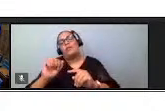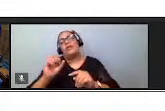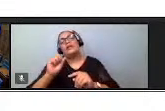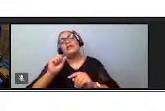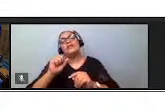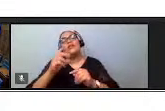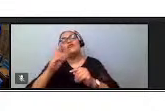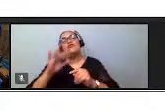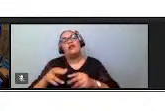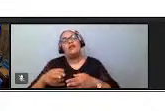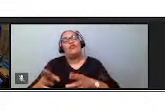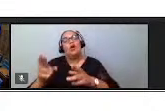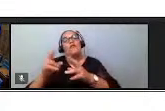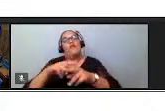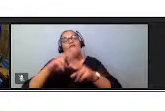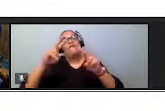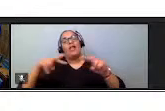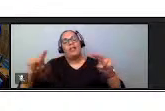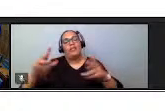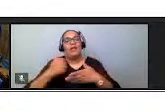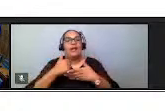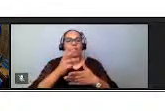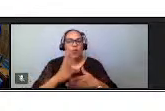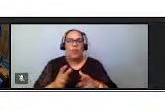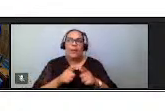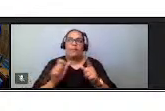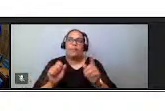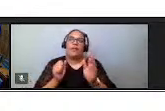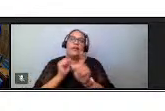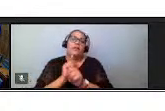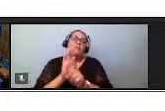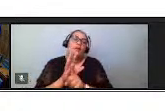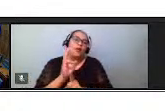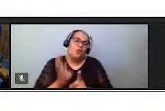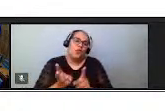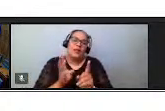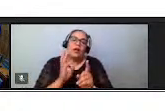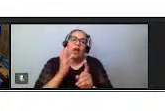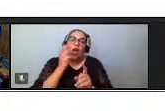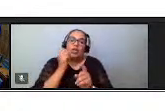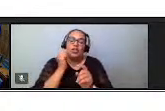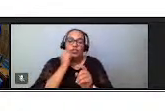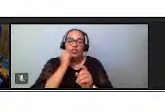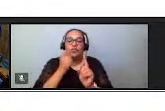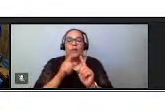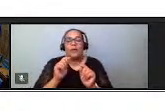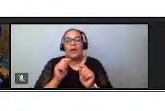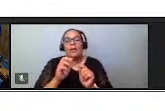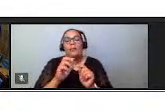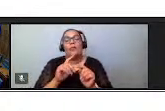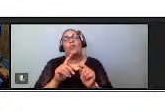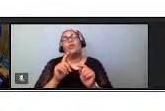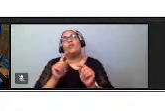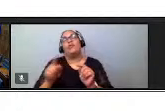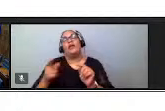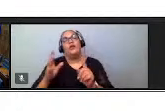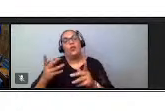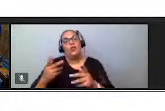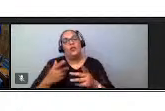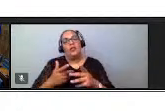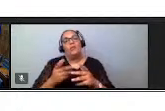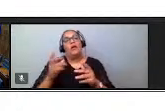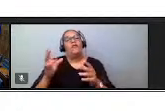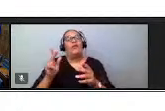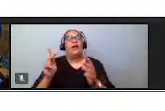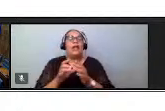valley so that's also going to help and have a big impact because the oranges from the cape or the citrus from the cape comes mainly from clang